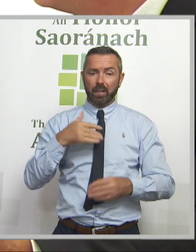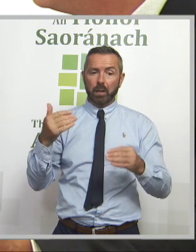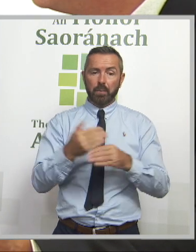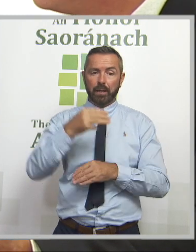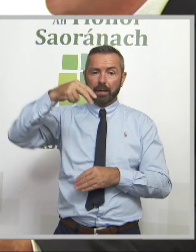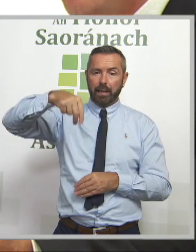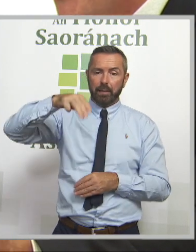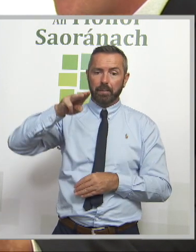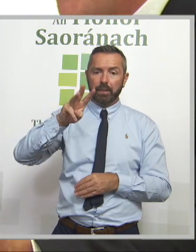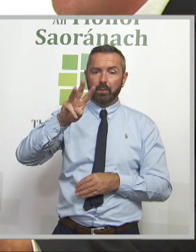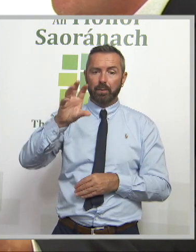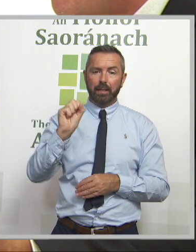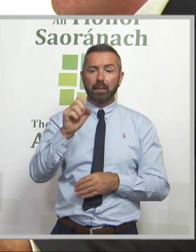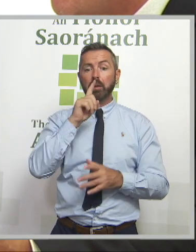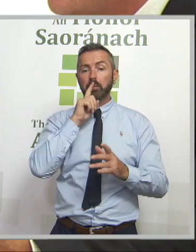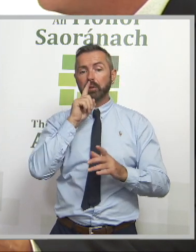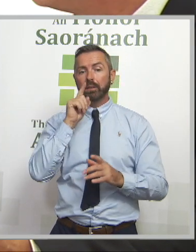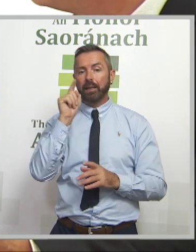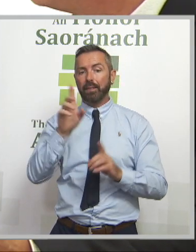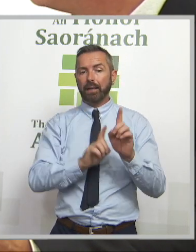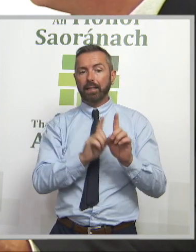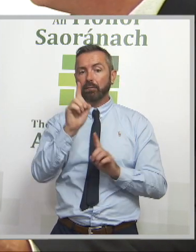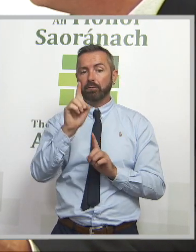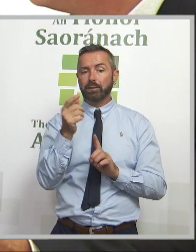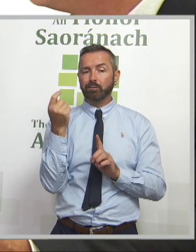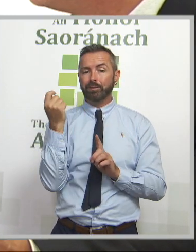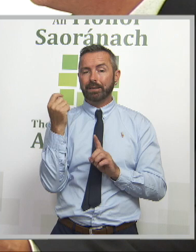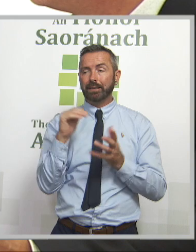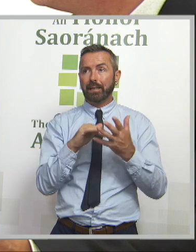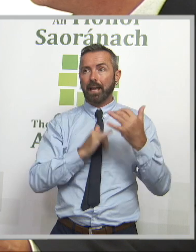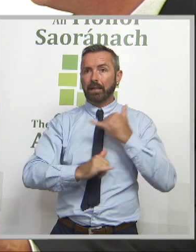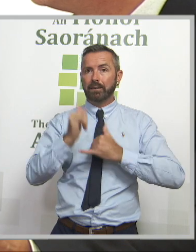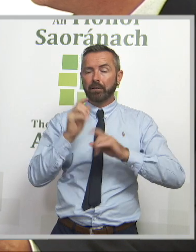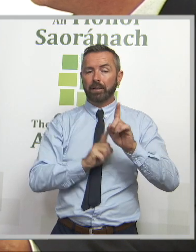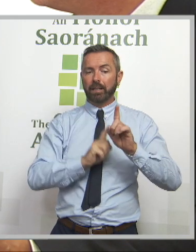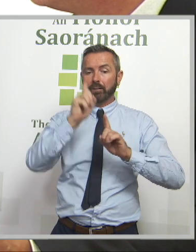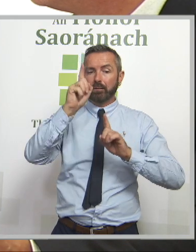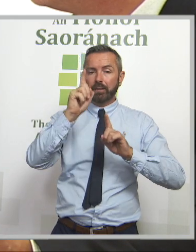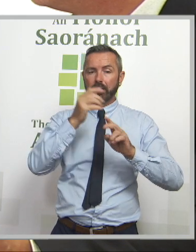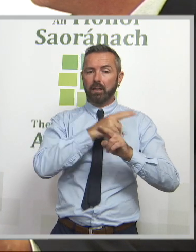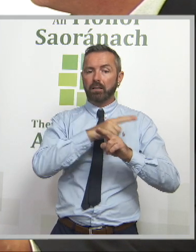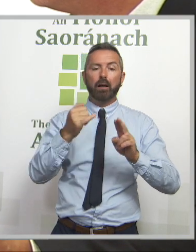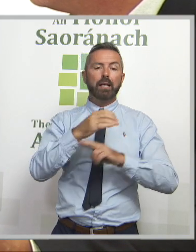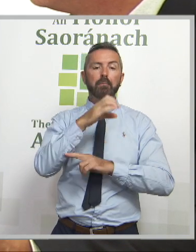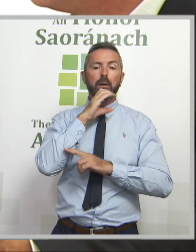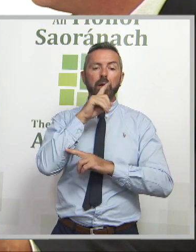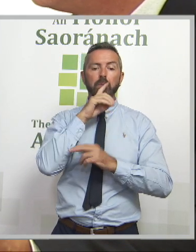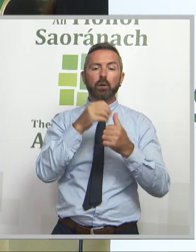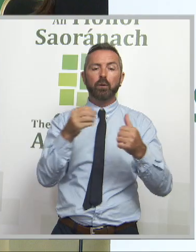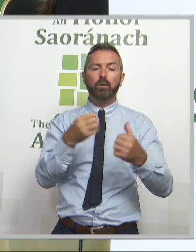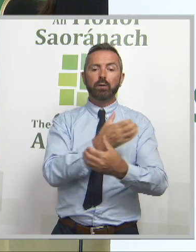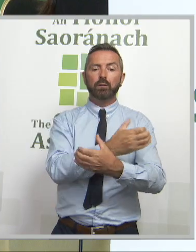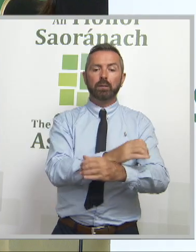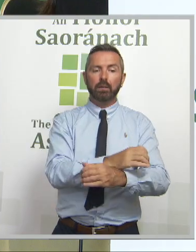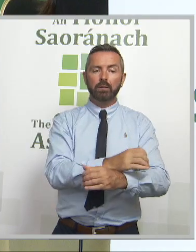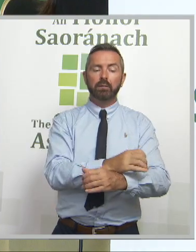your behalf now, Andy. But that increased last year. Not in Monaghan now, but it did increase elsewhere, and there were